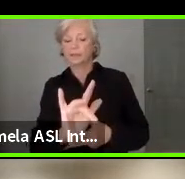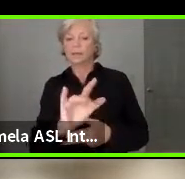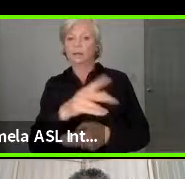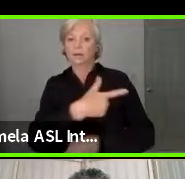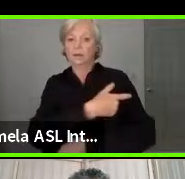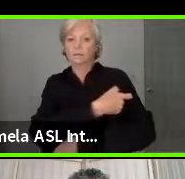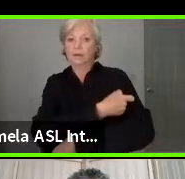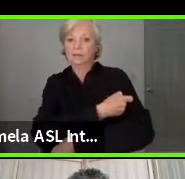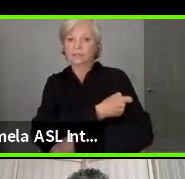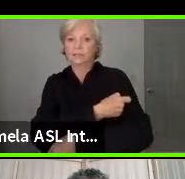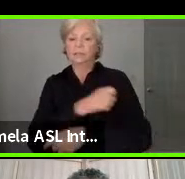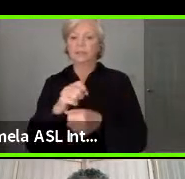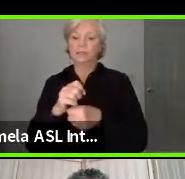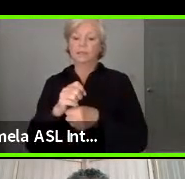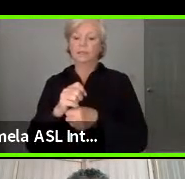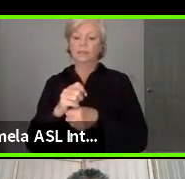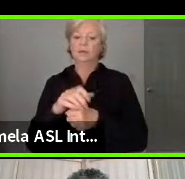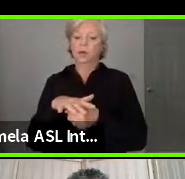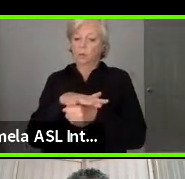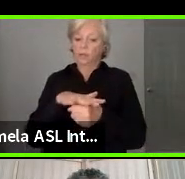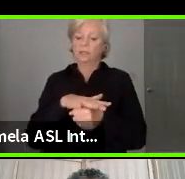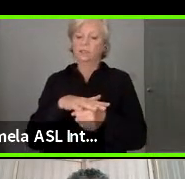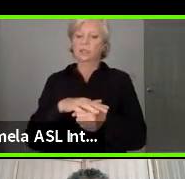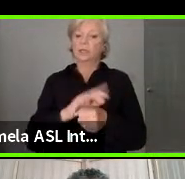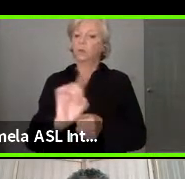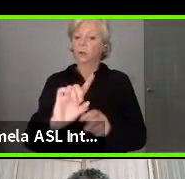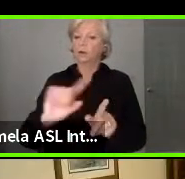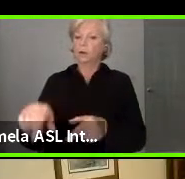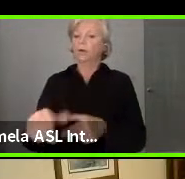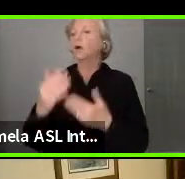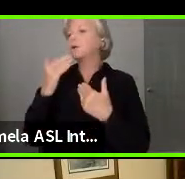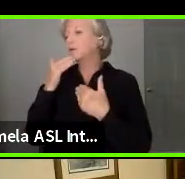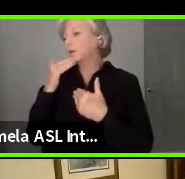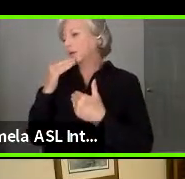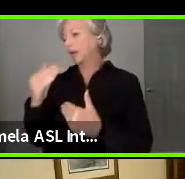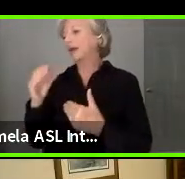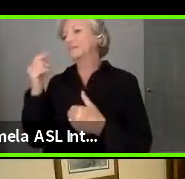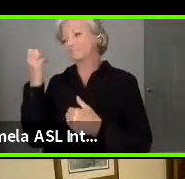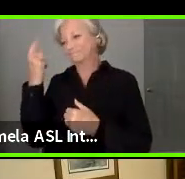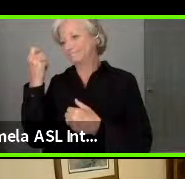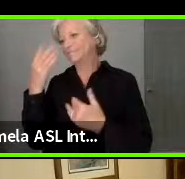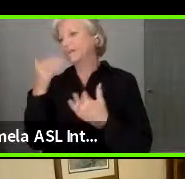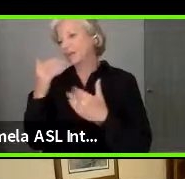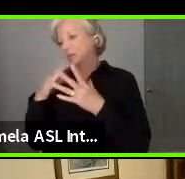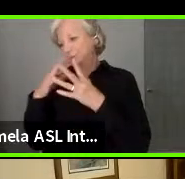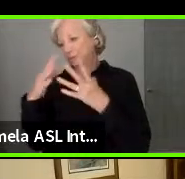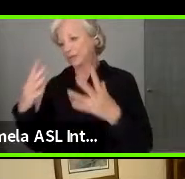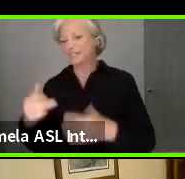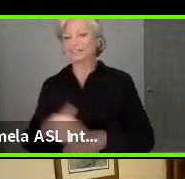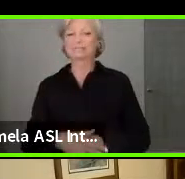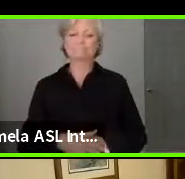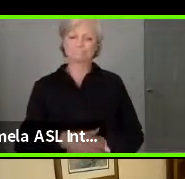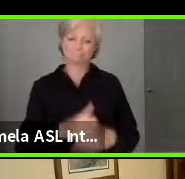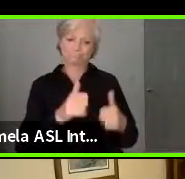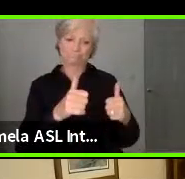where to get a vaccine. Okay, thank you very much. Absolutely.